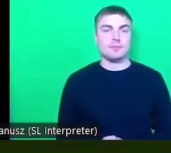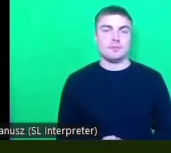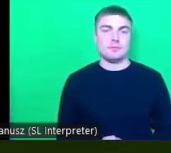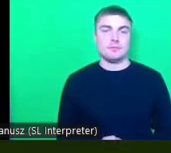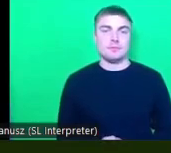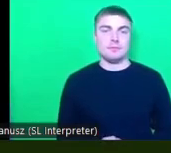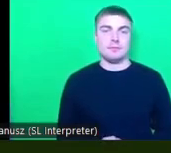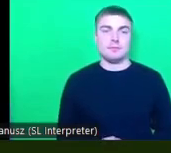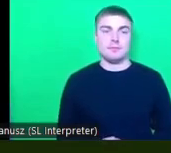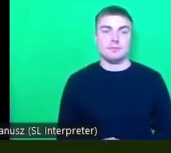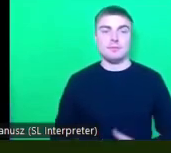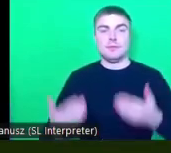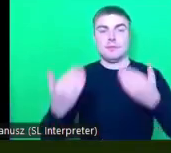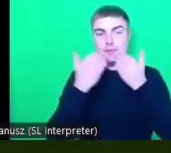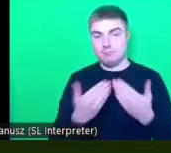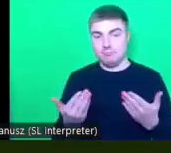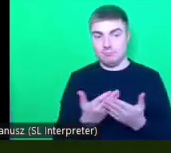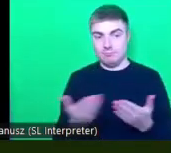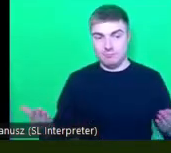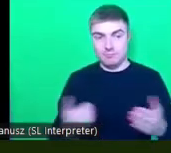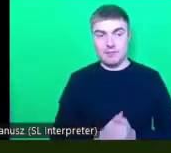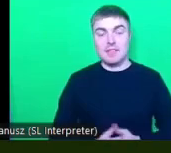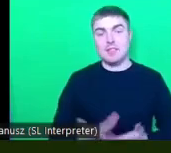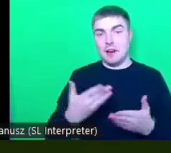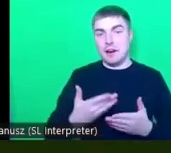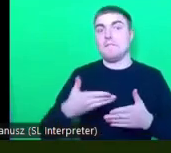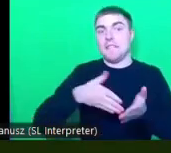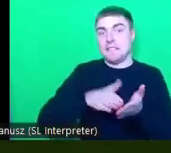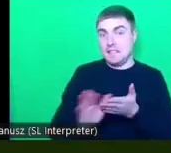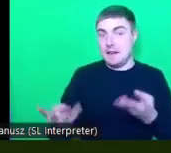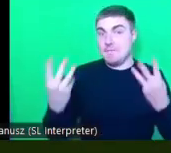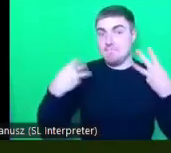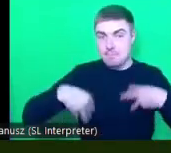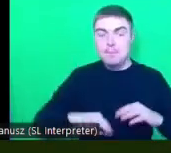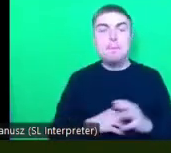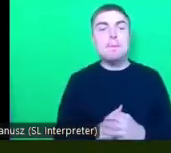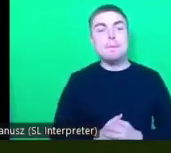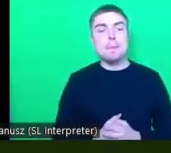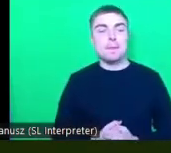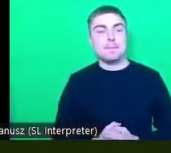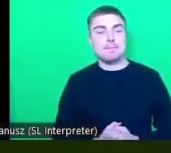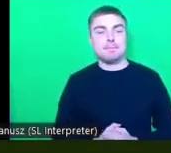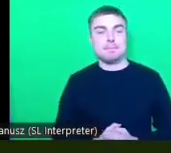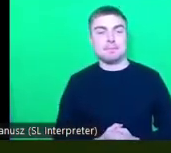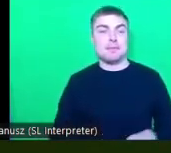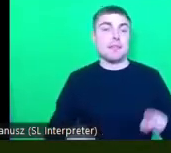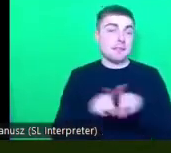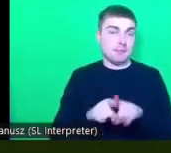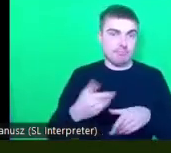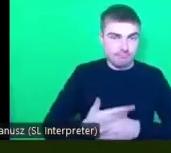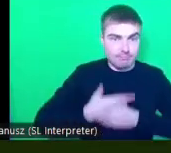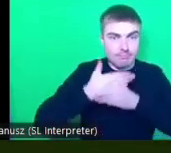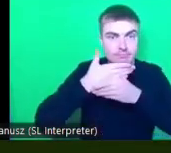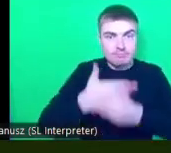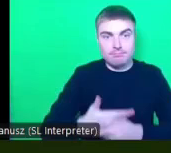Thank you very much, Dries, for the introduction, and thank you also very much for inviting me to this conference. I was